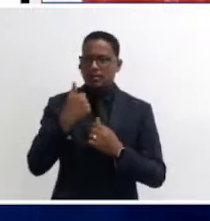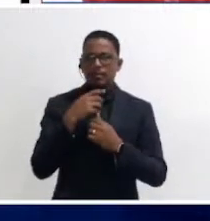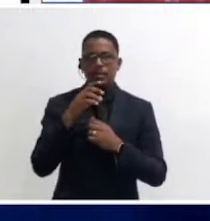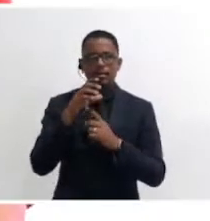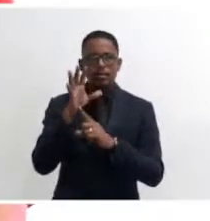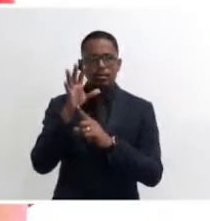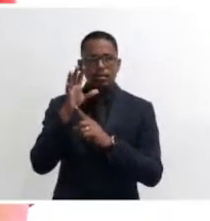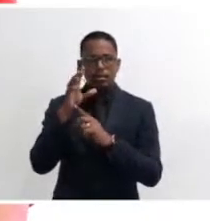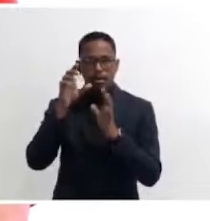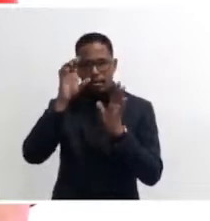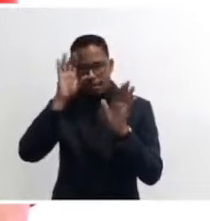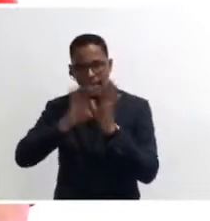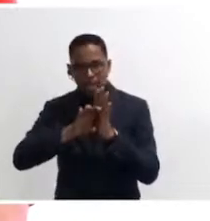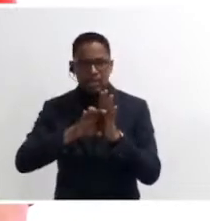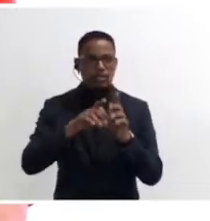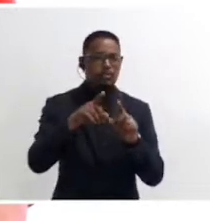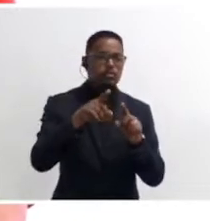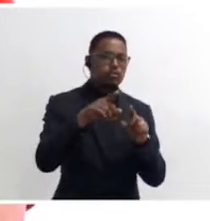chips.